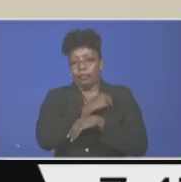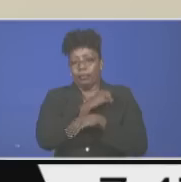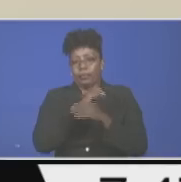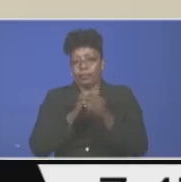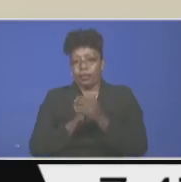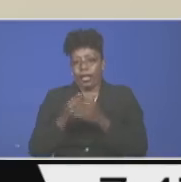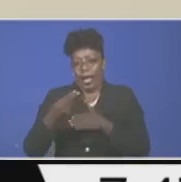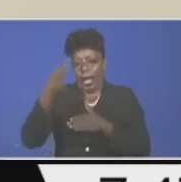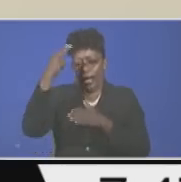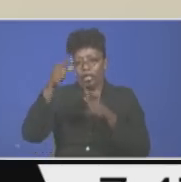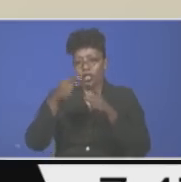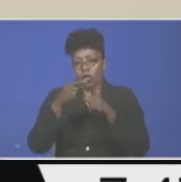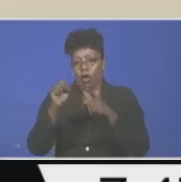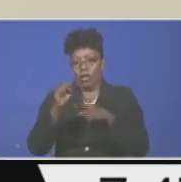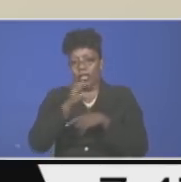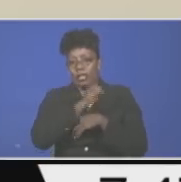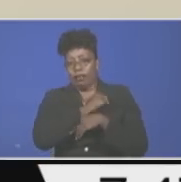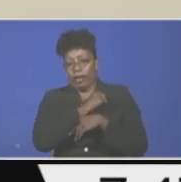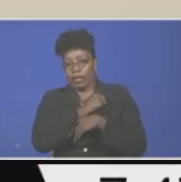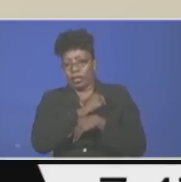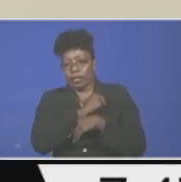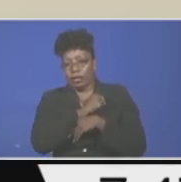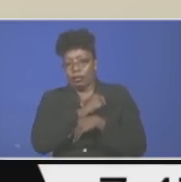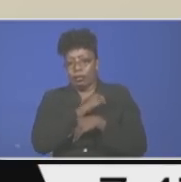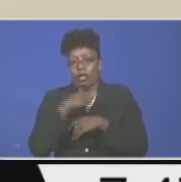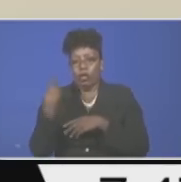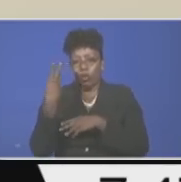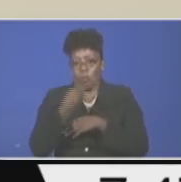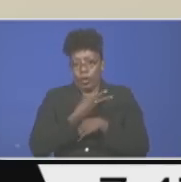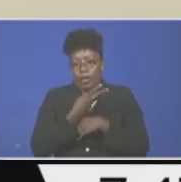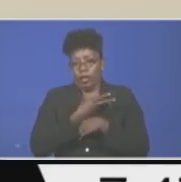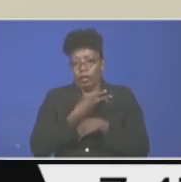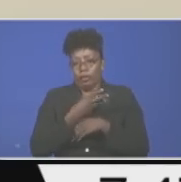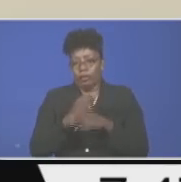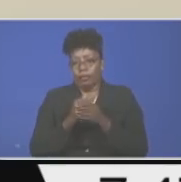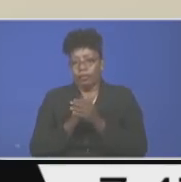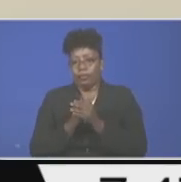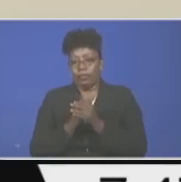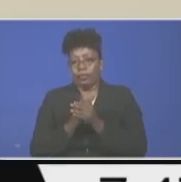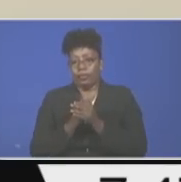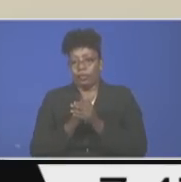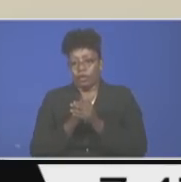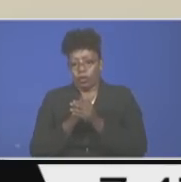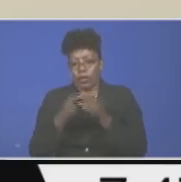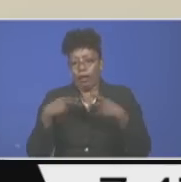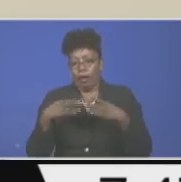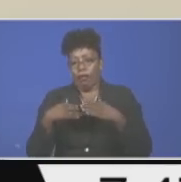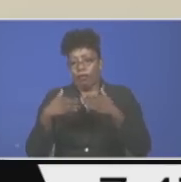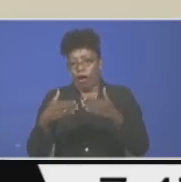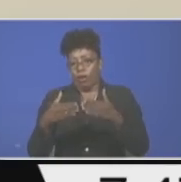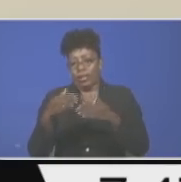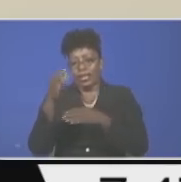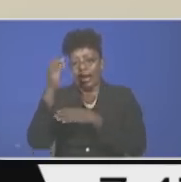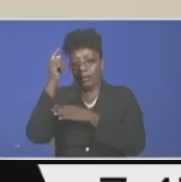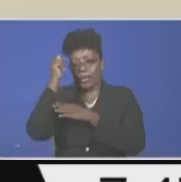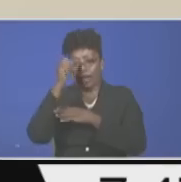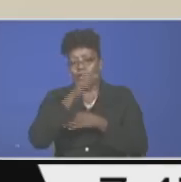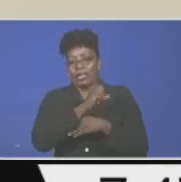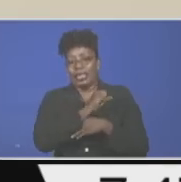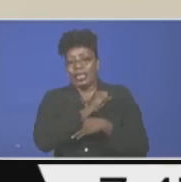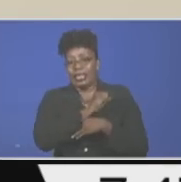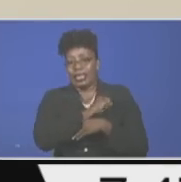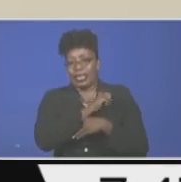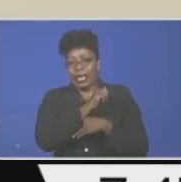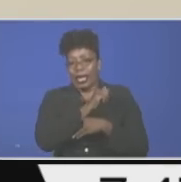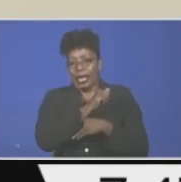Sylvester. We had a slasher forward Tyrone Sands. We